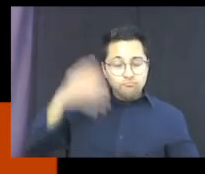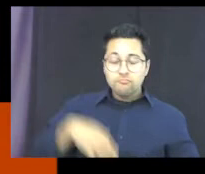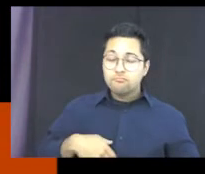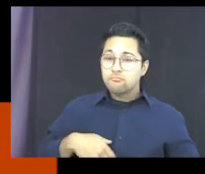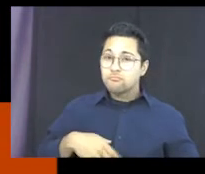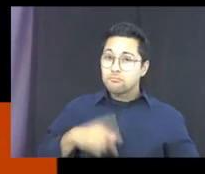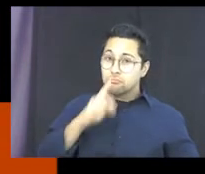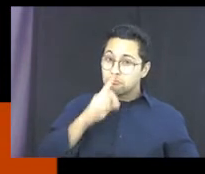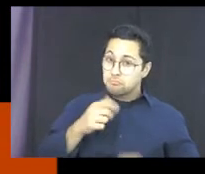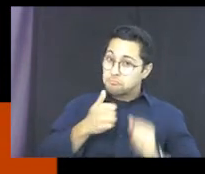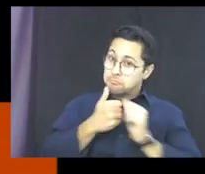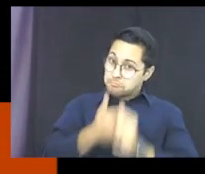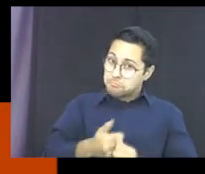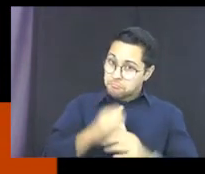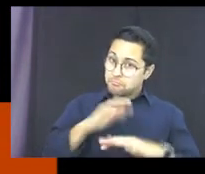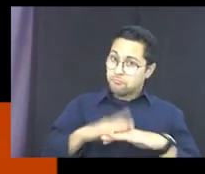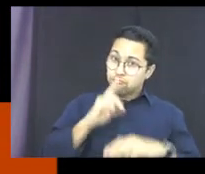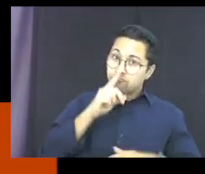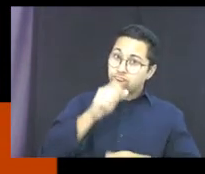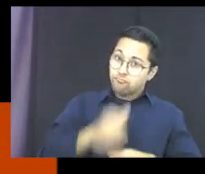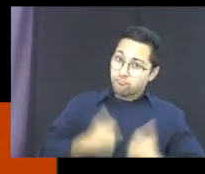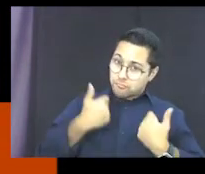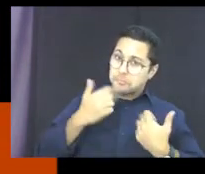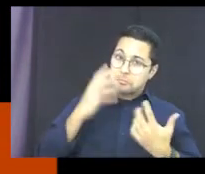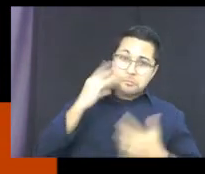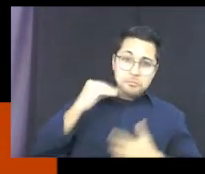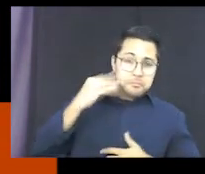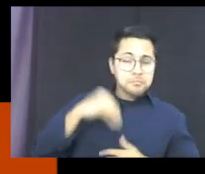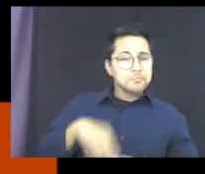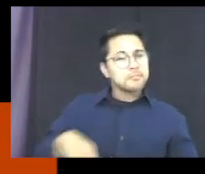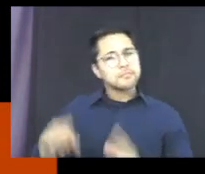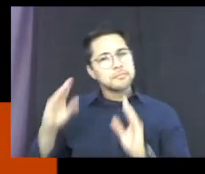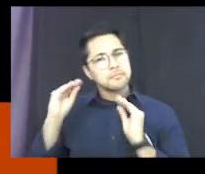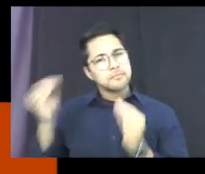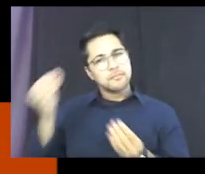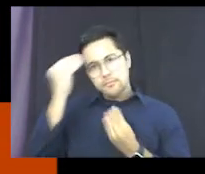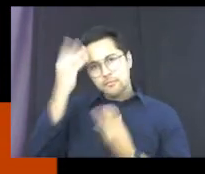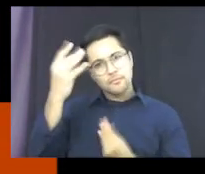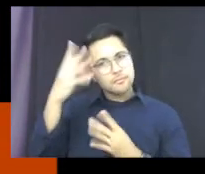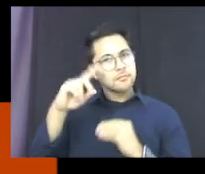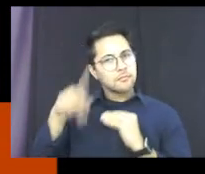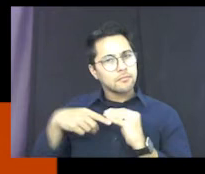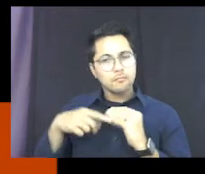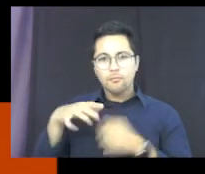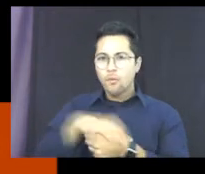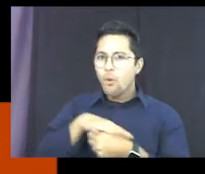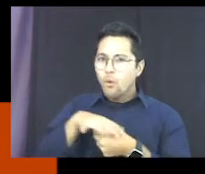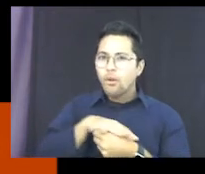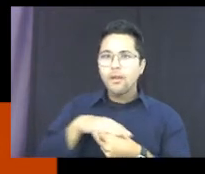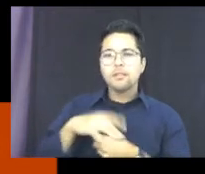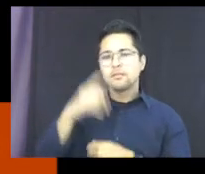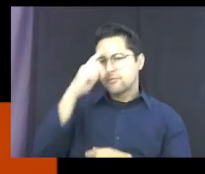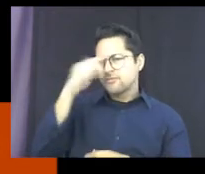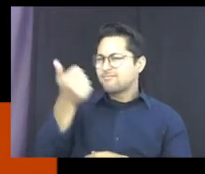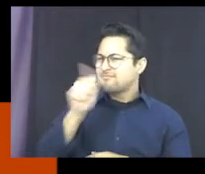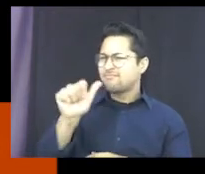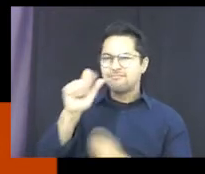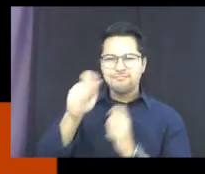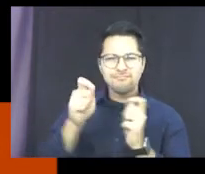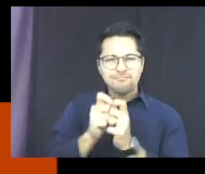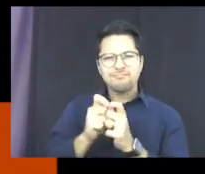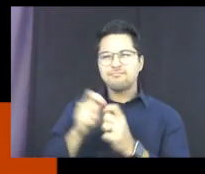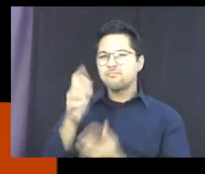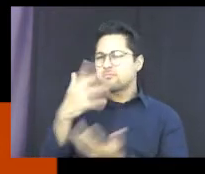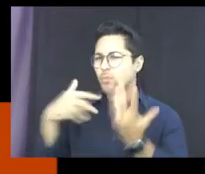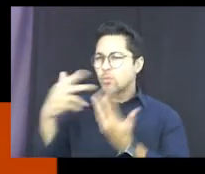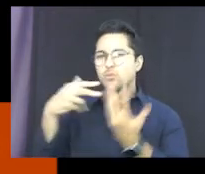is based on real-life experiences, no information regarding the locations of any specific